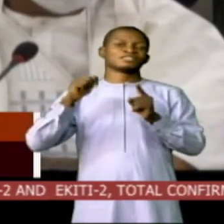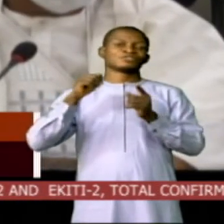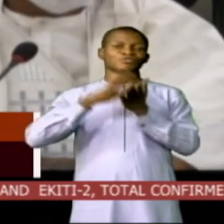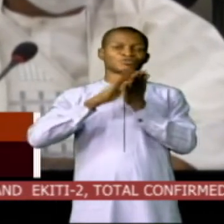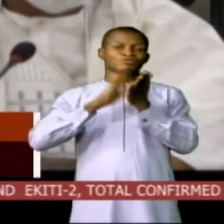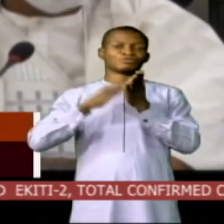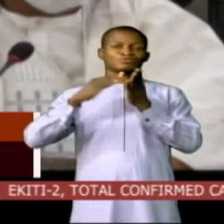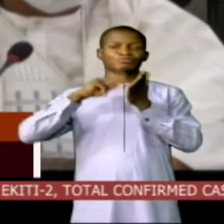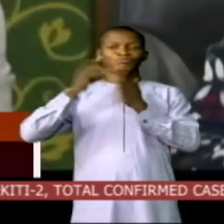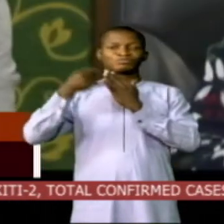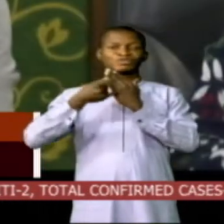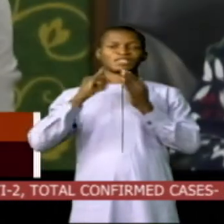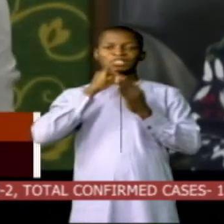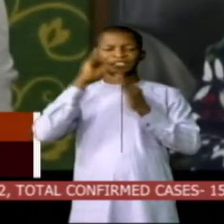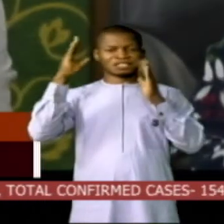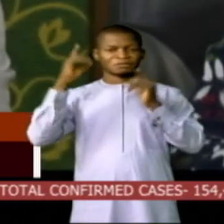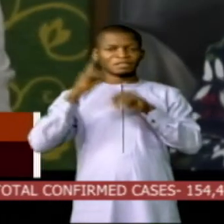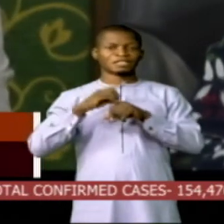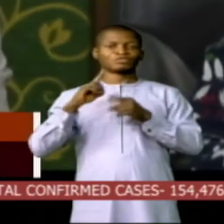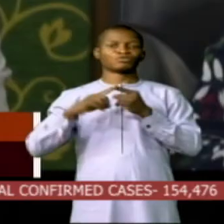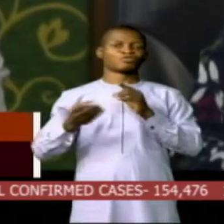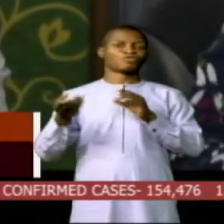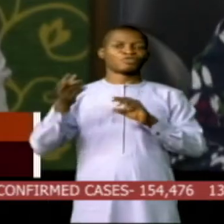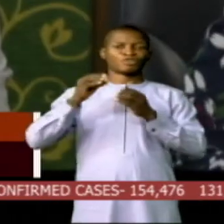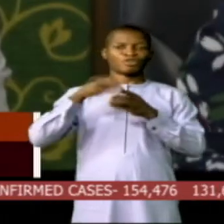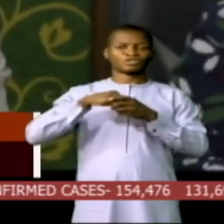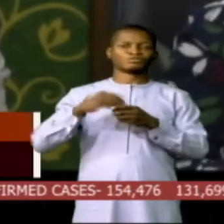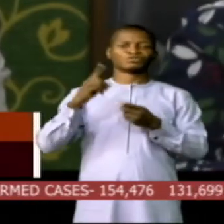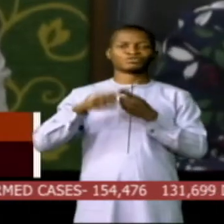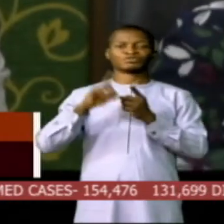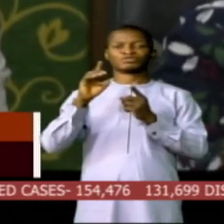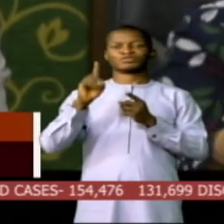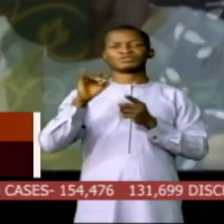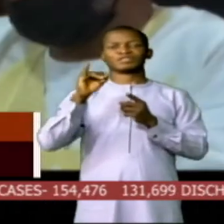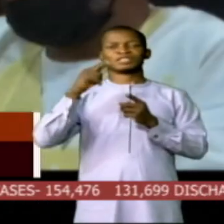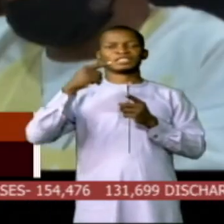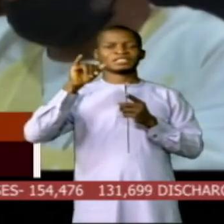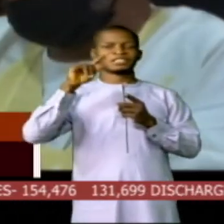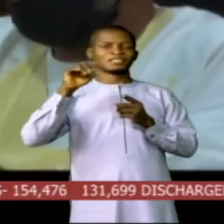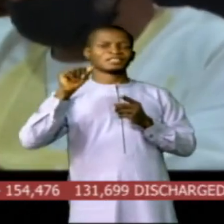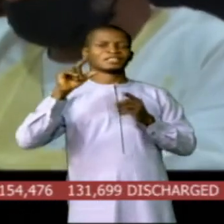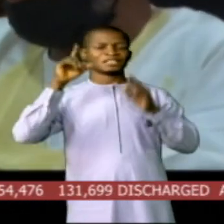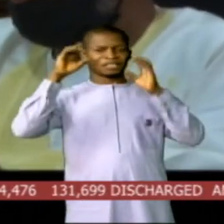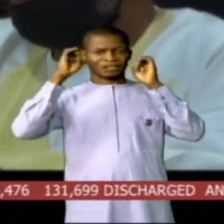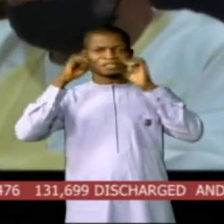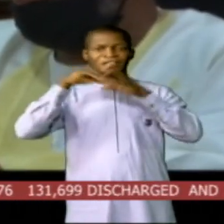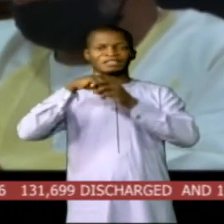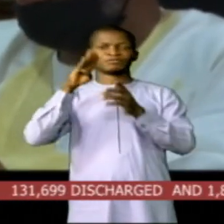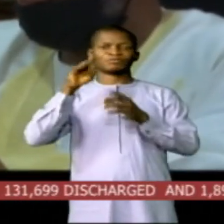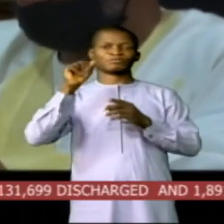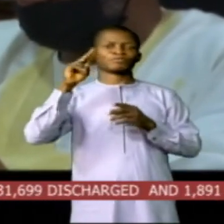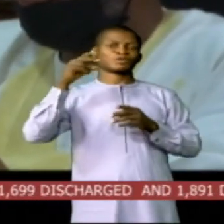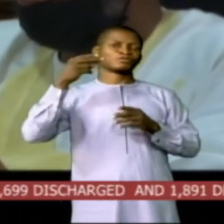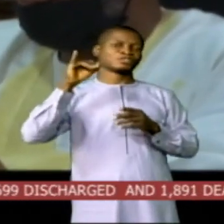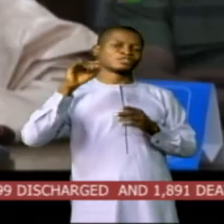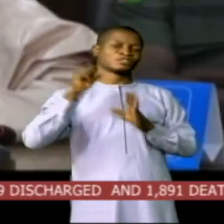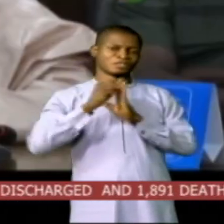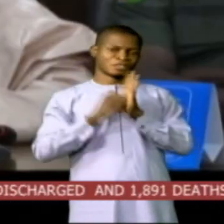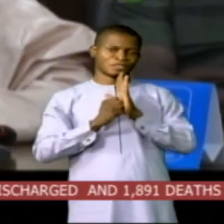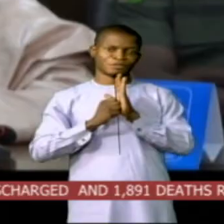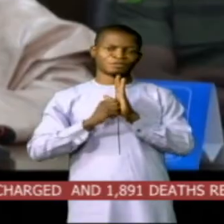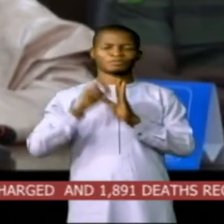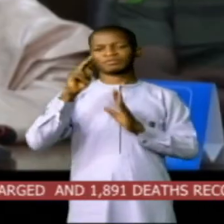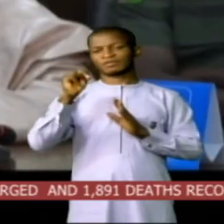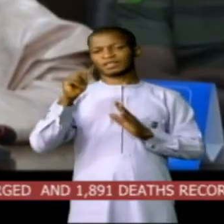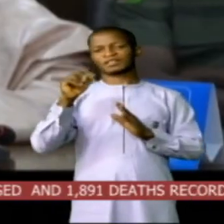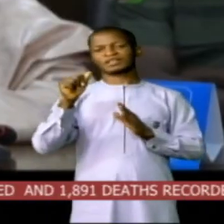expected to massively contribute to the digital transformation of the education sector in Bauchi State. In Bauchi, Mahmoud Ibn